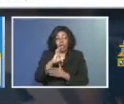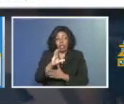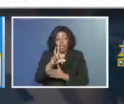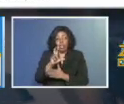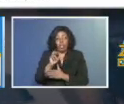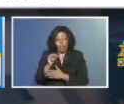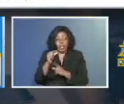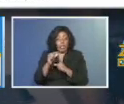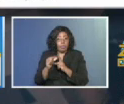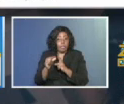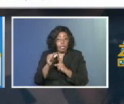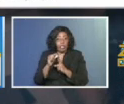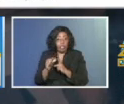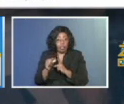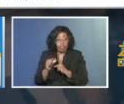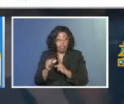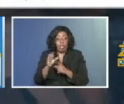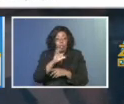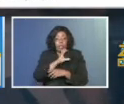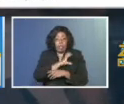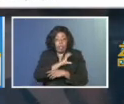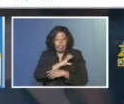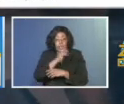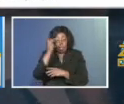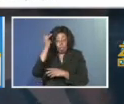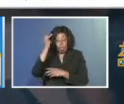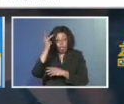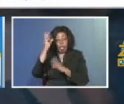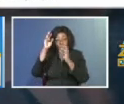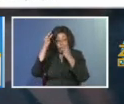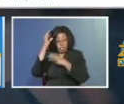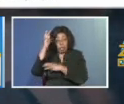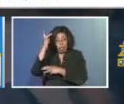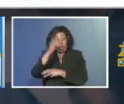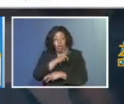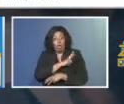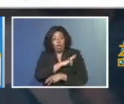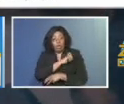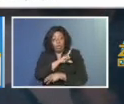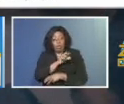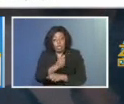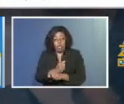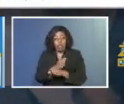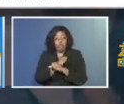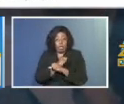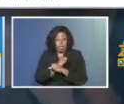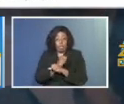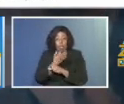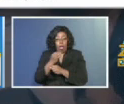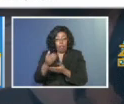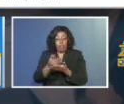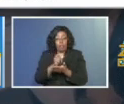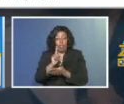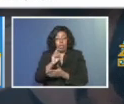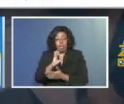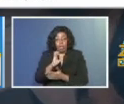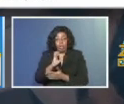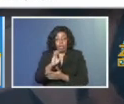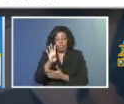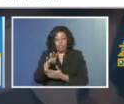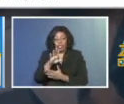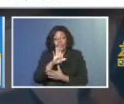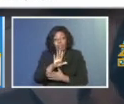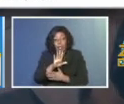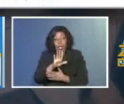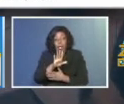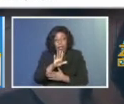3,430 rounds of ammunition. According to Police Commissioner Paul Rowe, this led to the arrest and arraignment of some